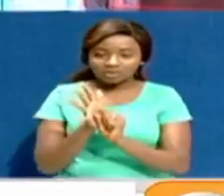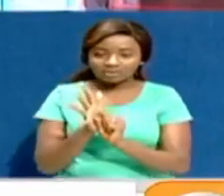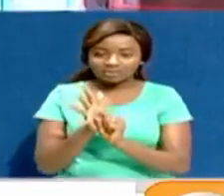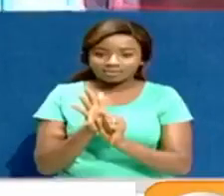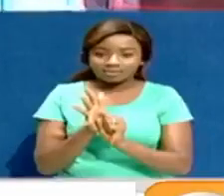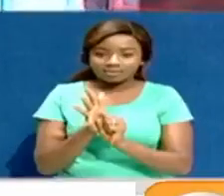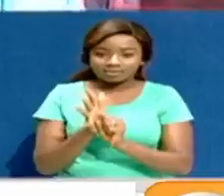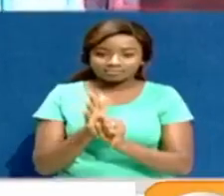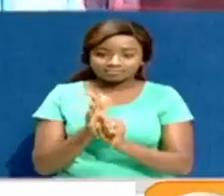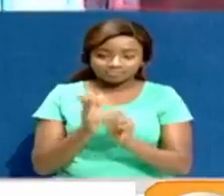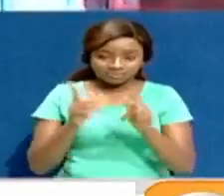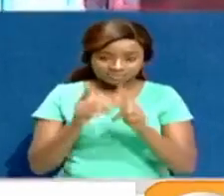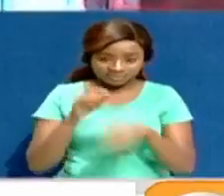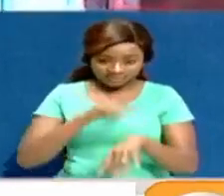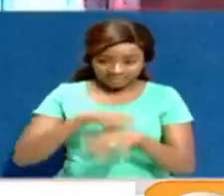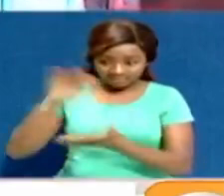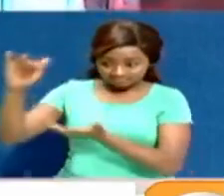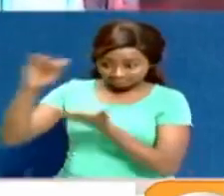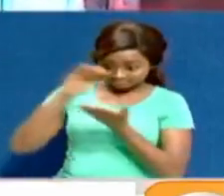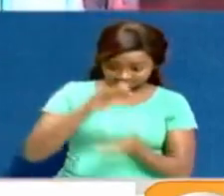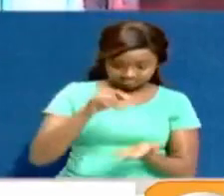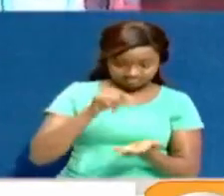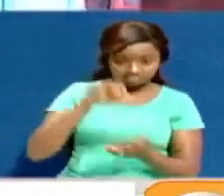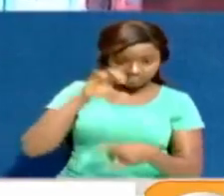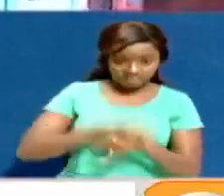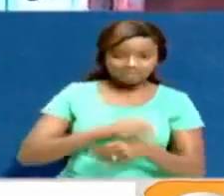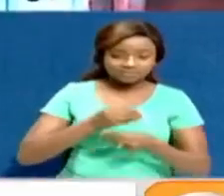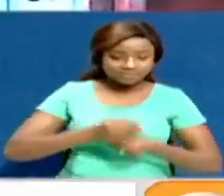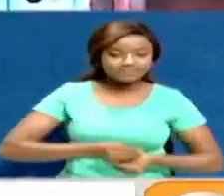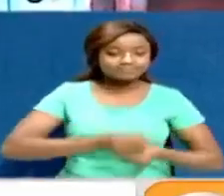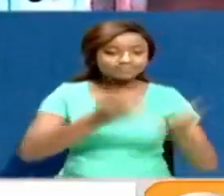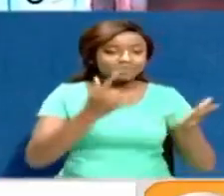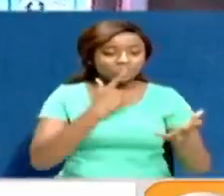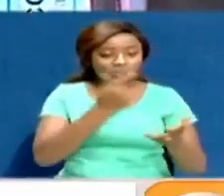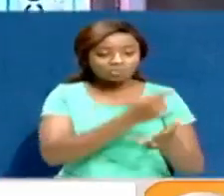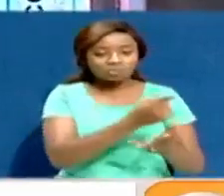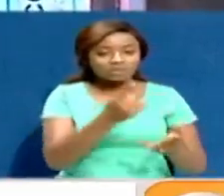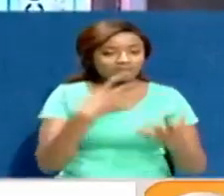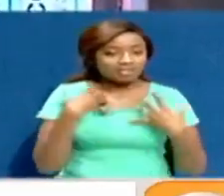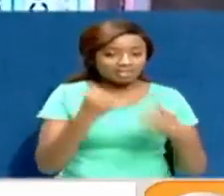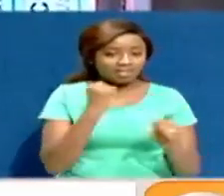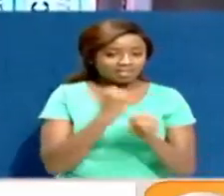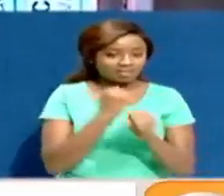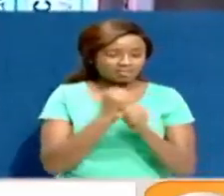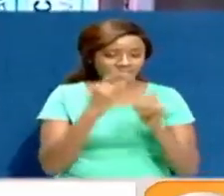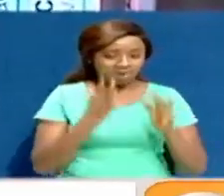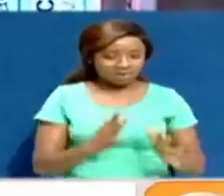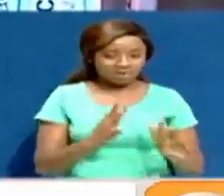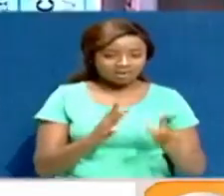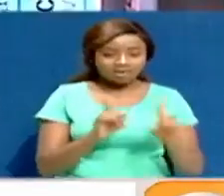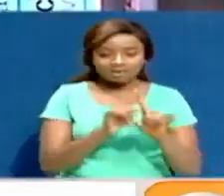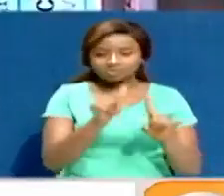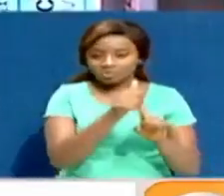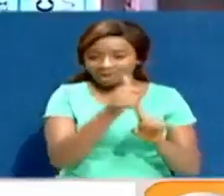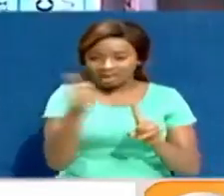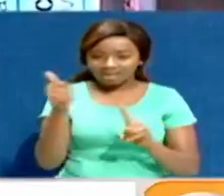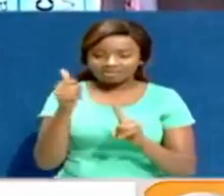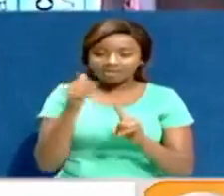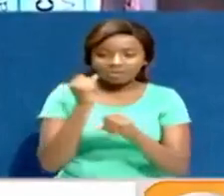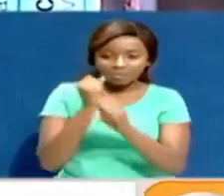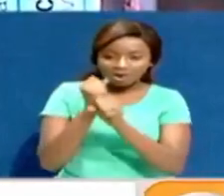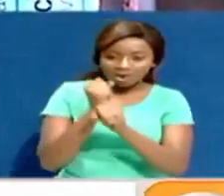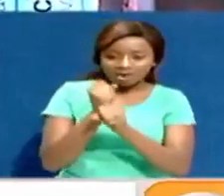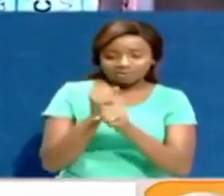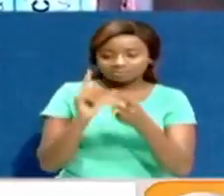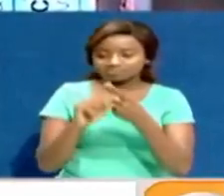to start immediately. The first priority will be given to healthcare workers and other workers giving essential services,